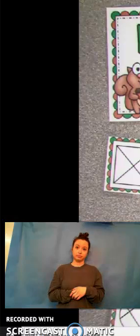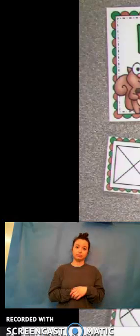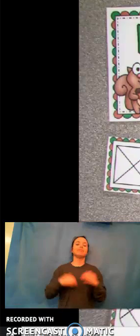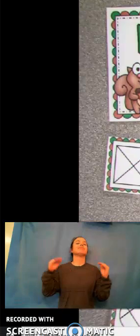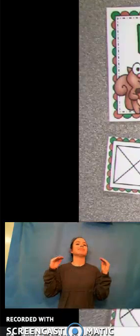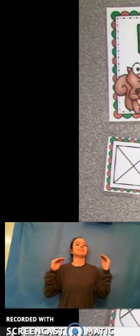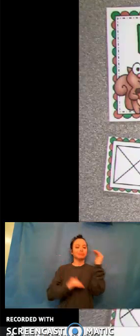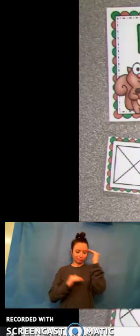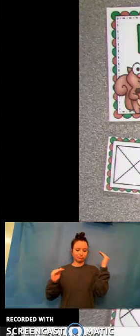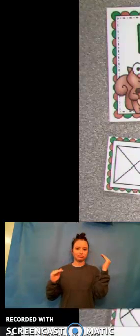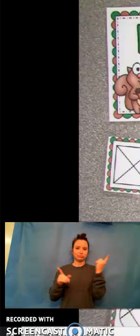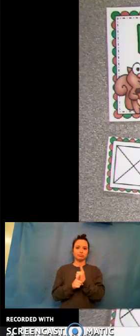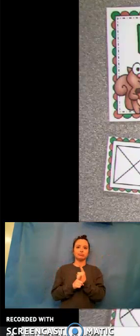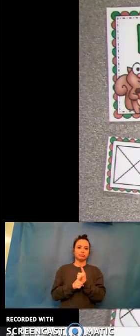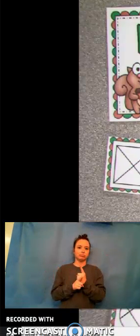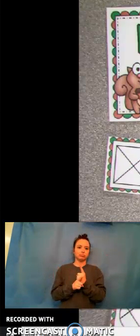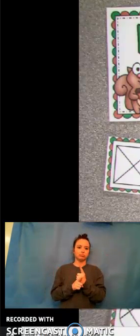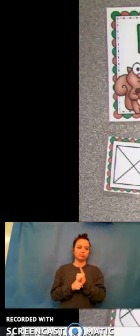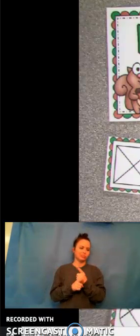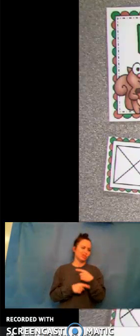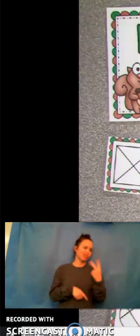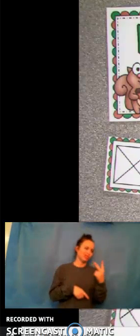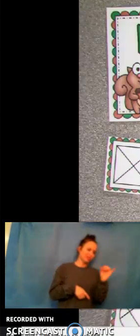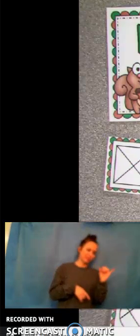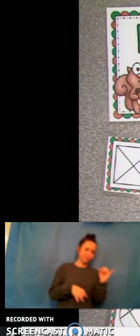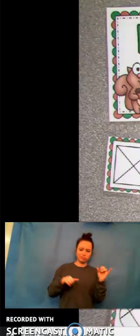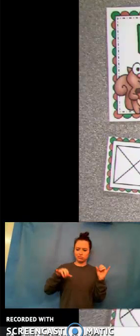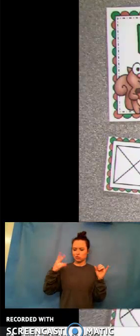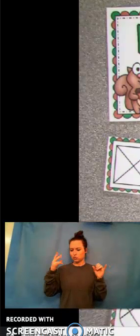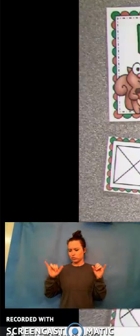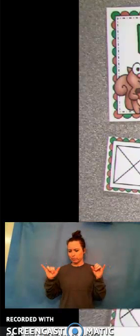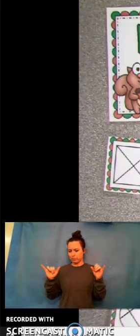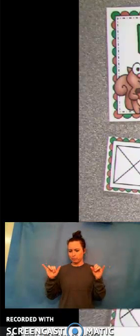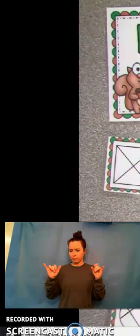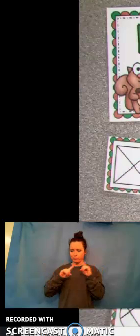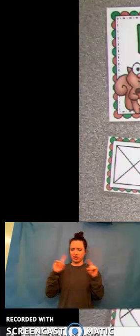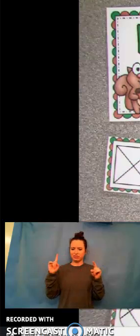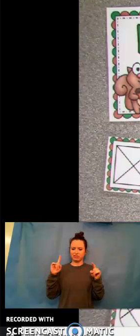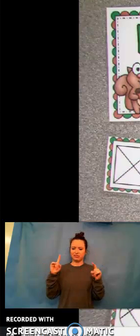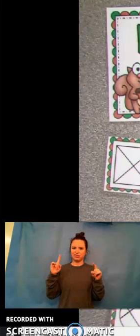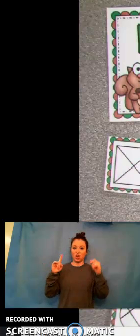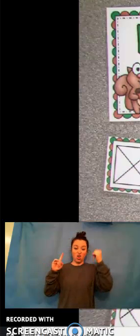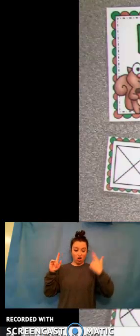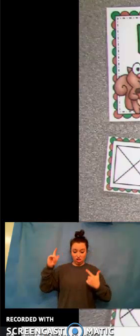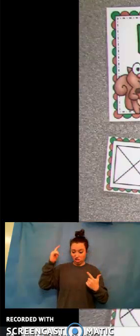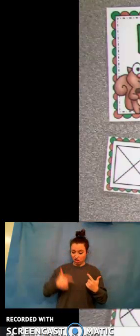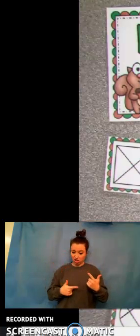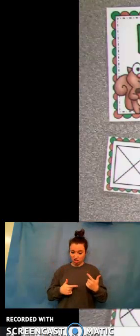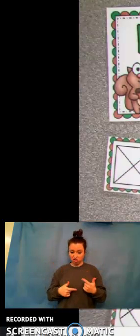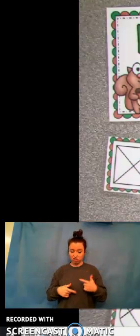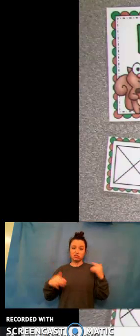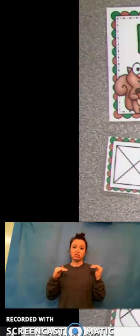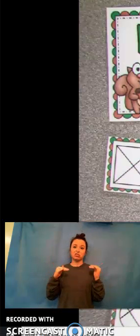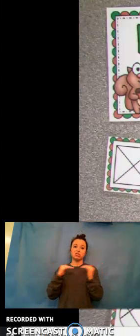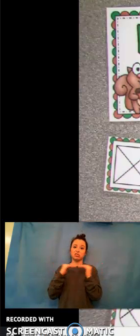He's unequal. These two are the same, and these two are the same, but they're not all 4 the